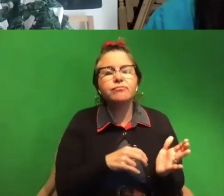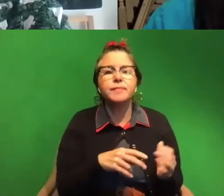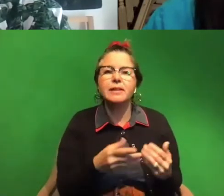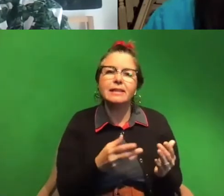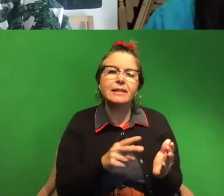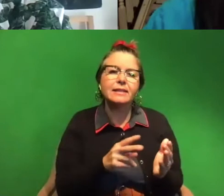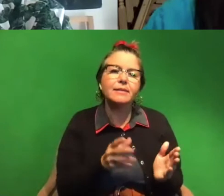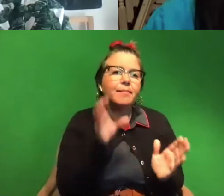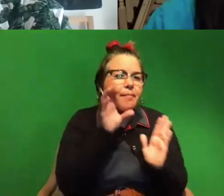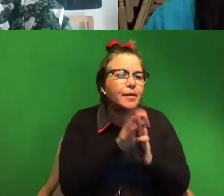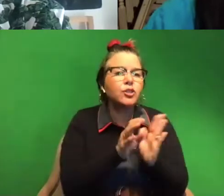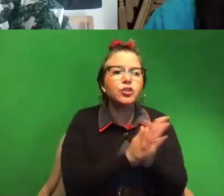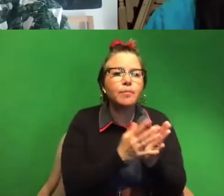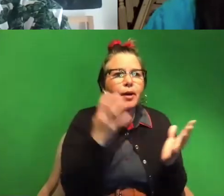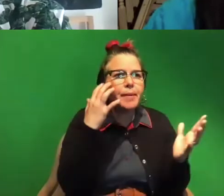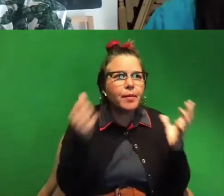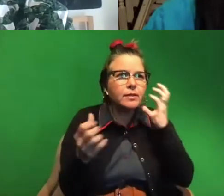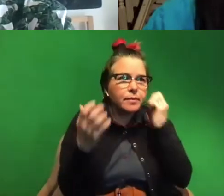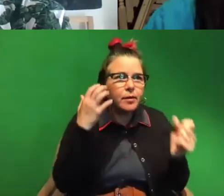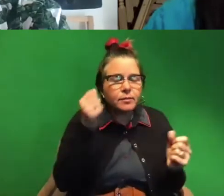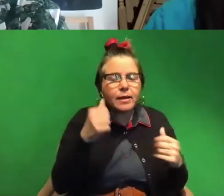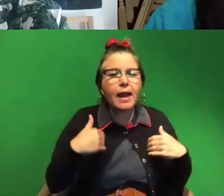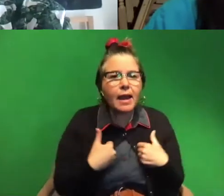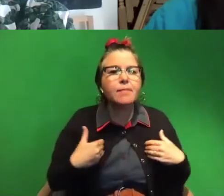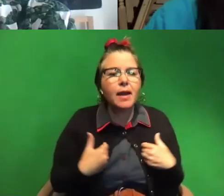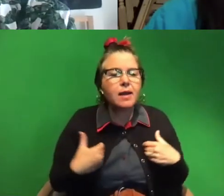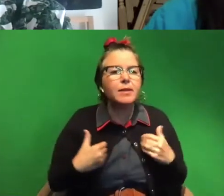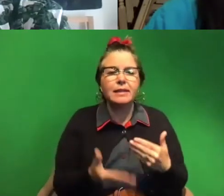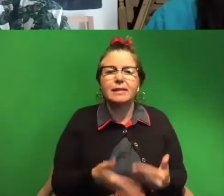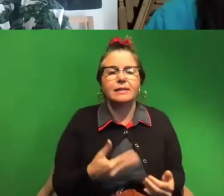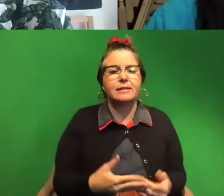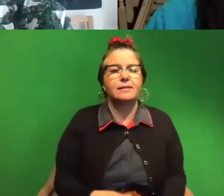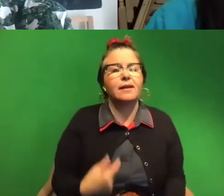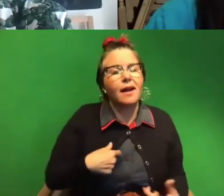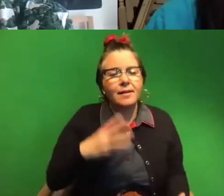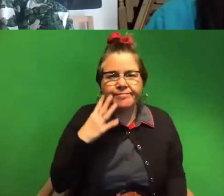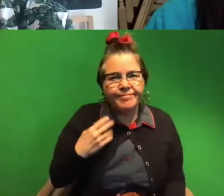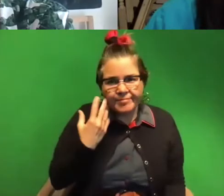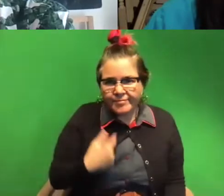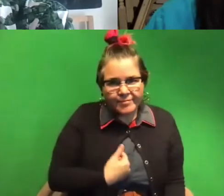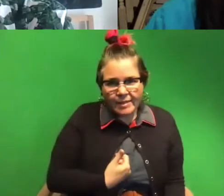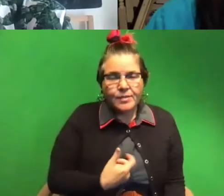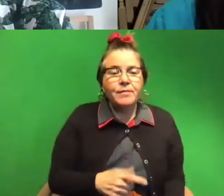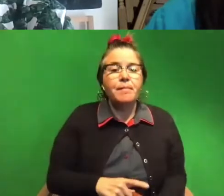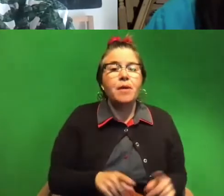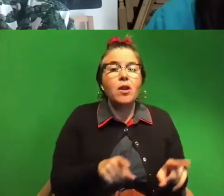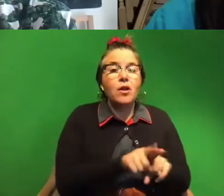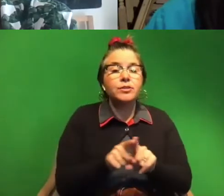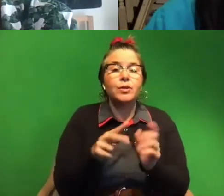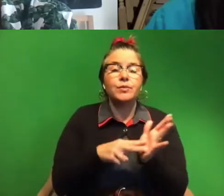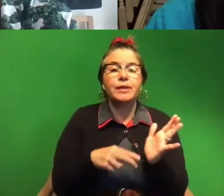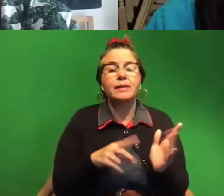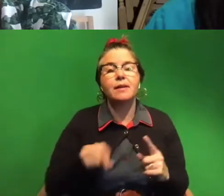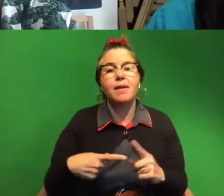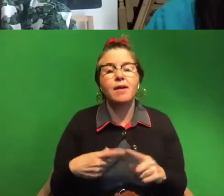a picture book and memorize every single animal out there. I mean, I've done that. But also read